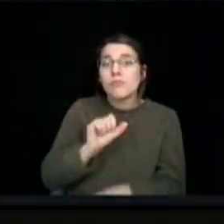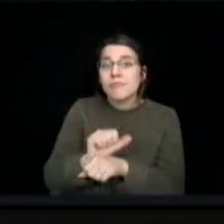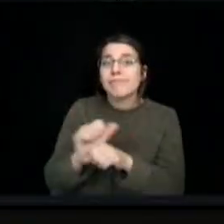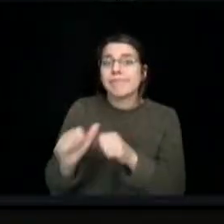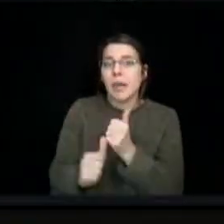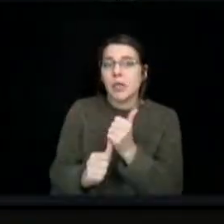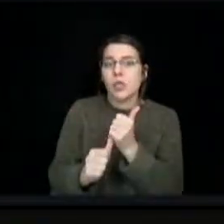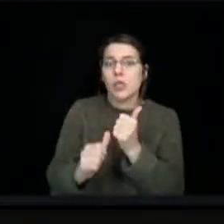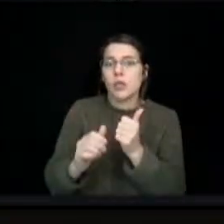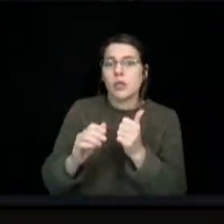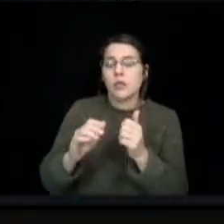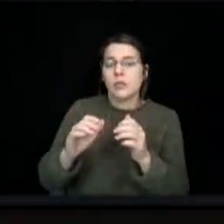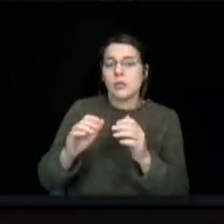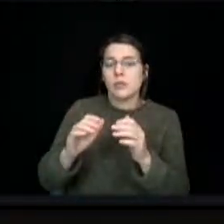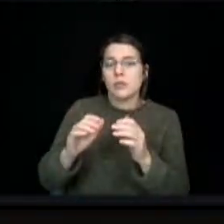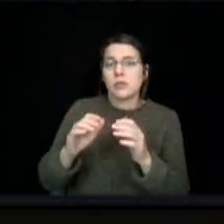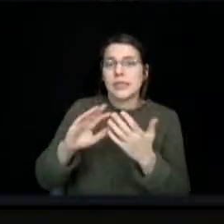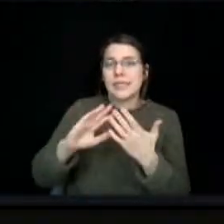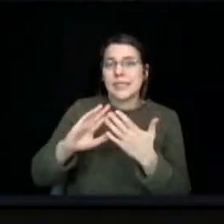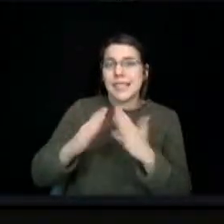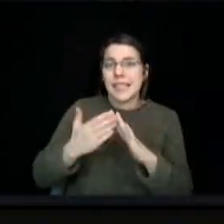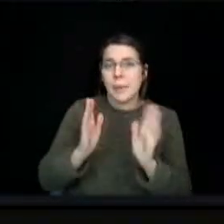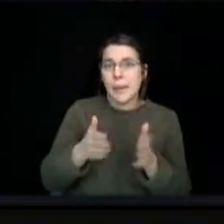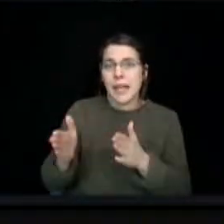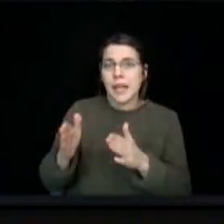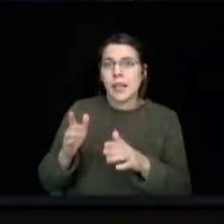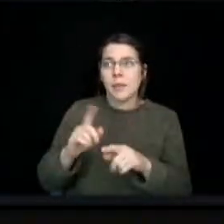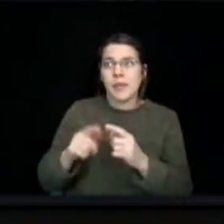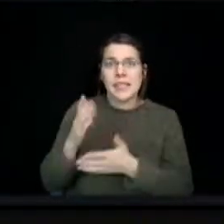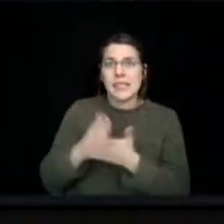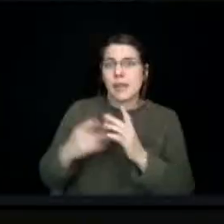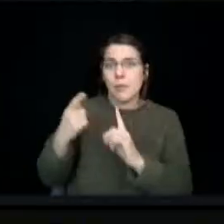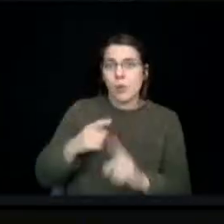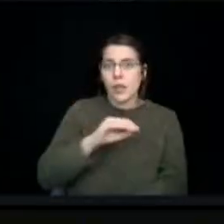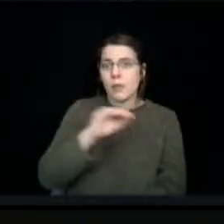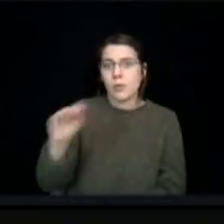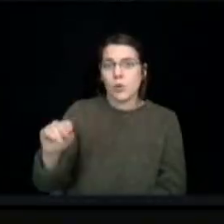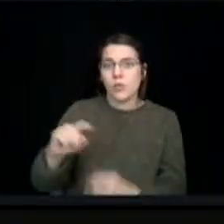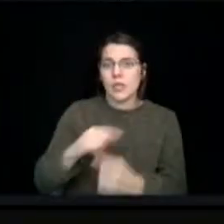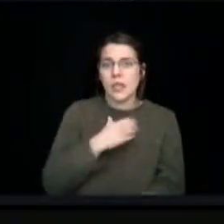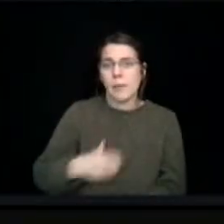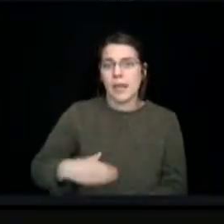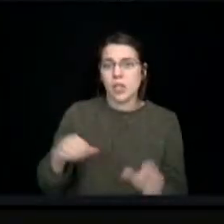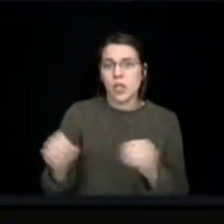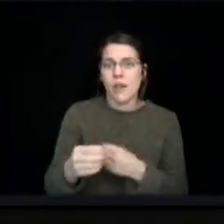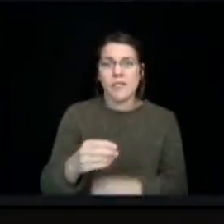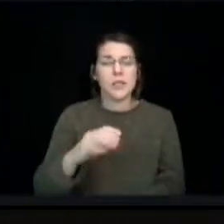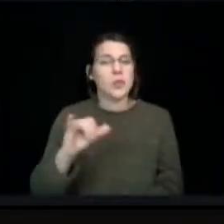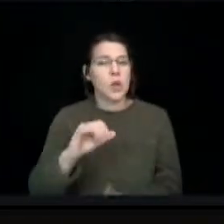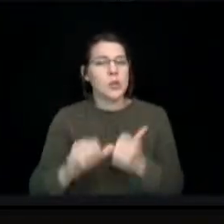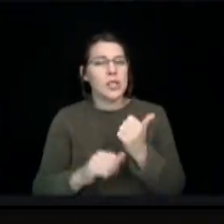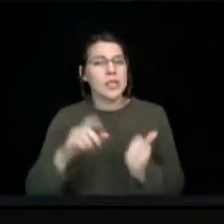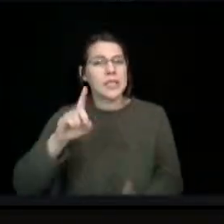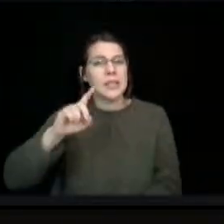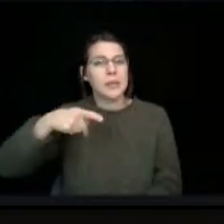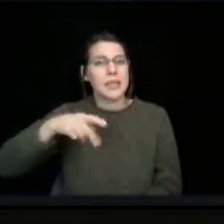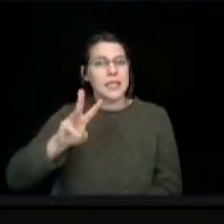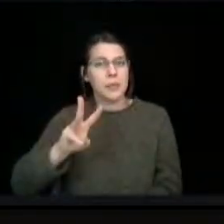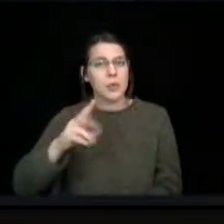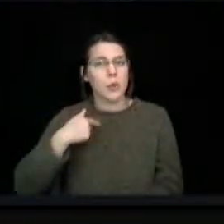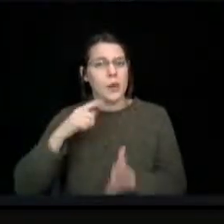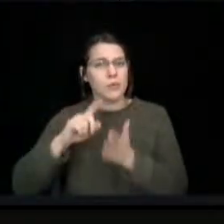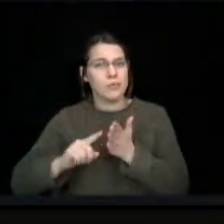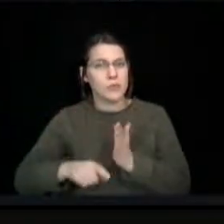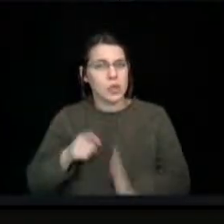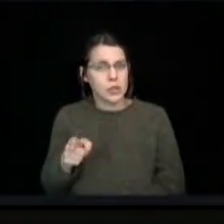prior, and then it moved over to the mayor's office. At some point, it was also in DPW. In 2019, I was able to look it up real quick. In 2019, for example, it was